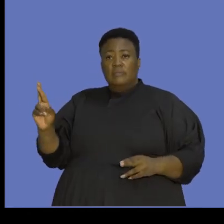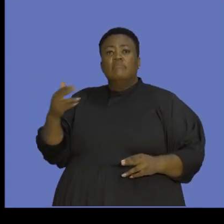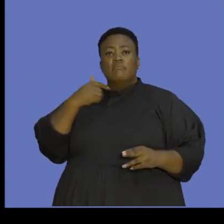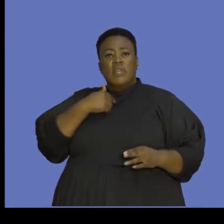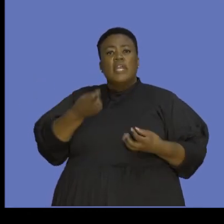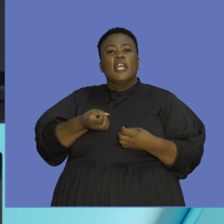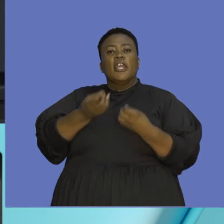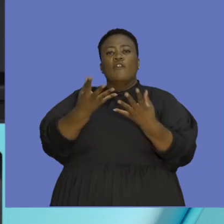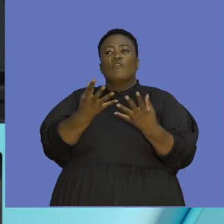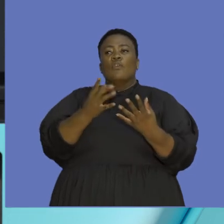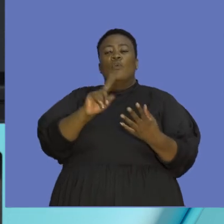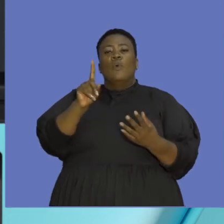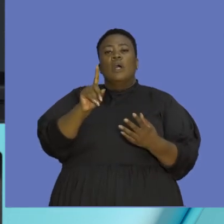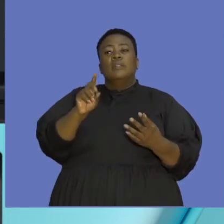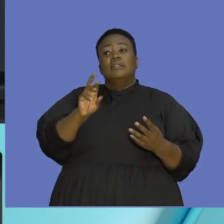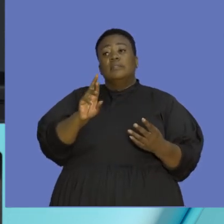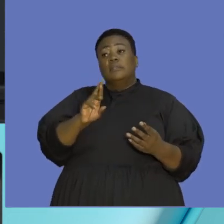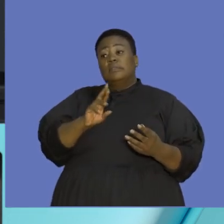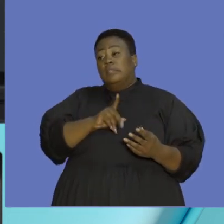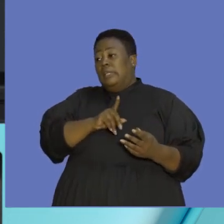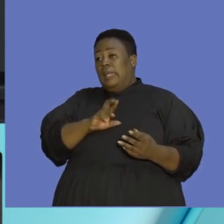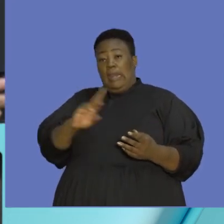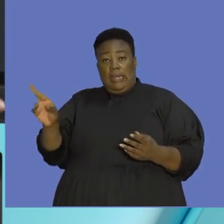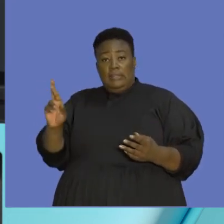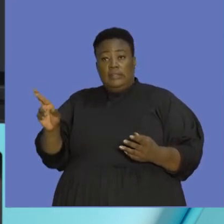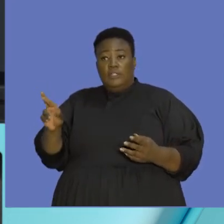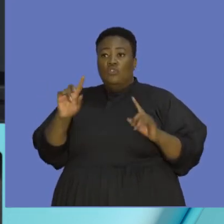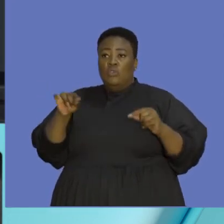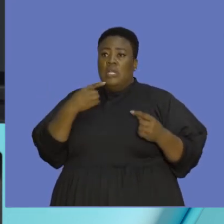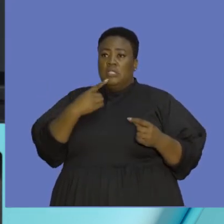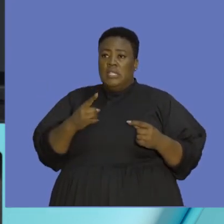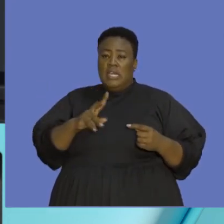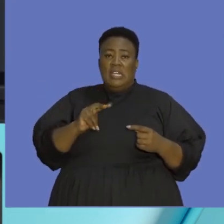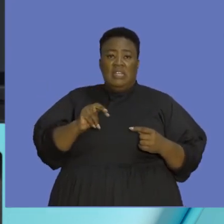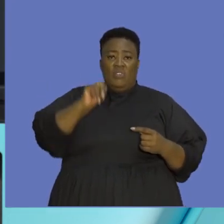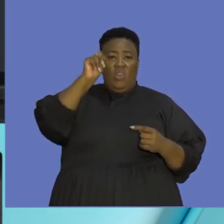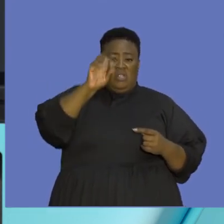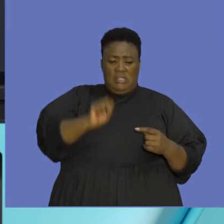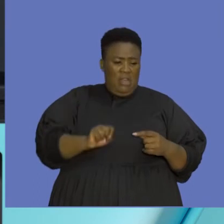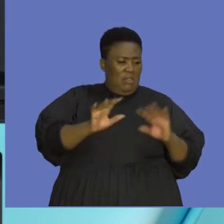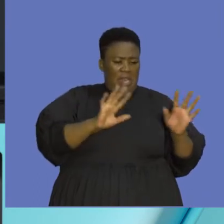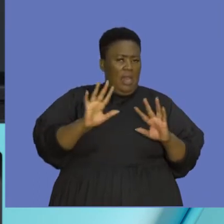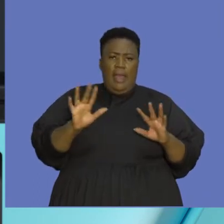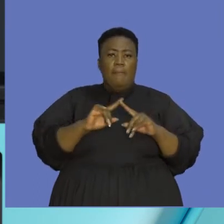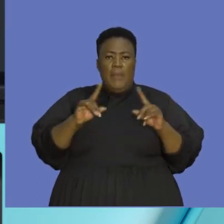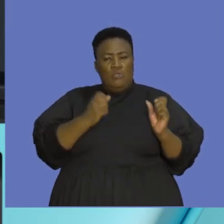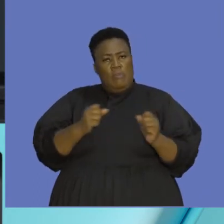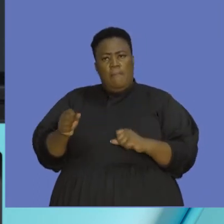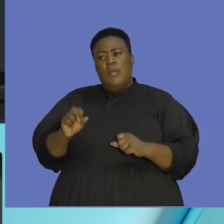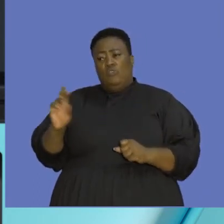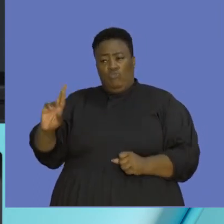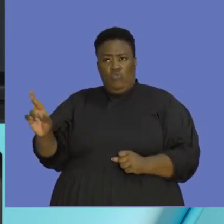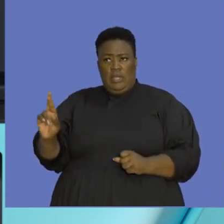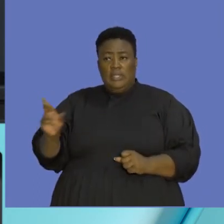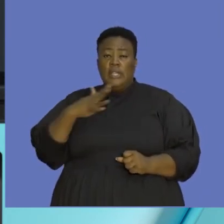direction. You can't change that to east or north or south or west. You keep it to the right. They want